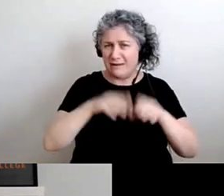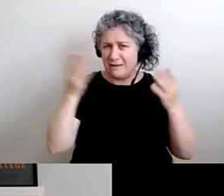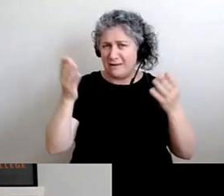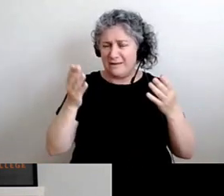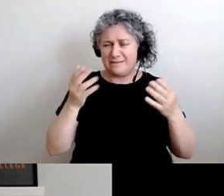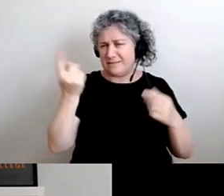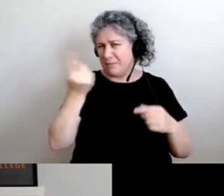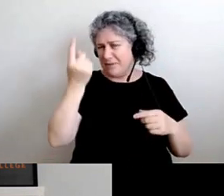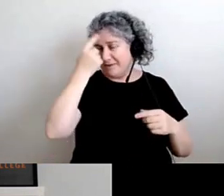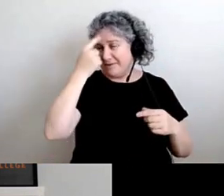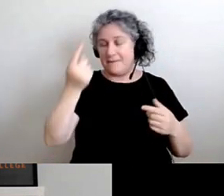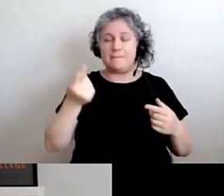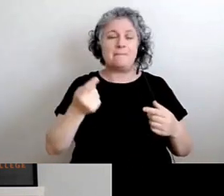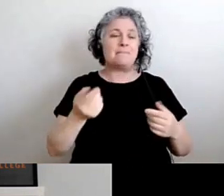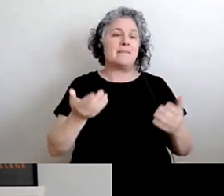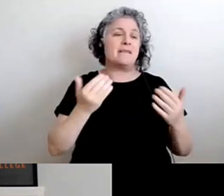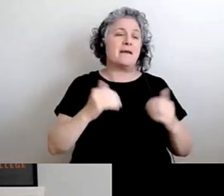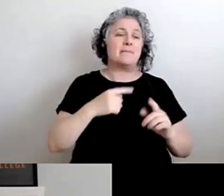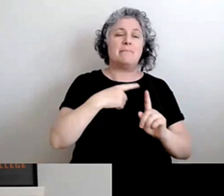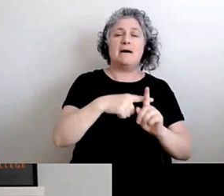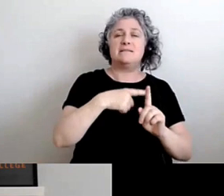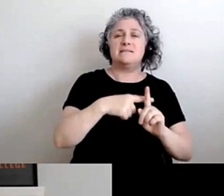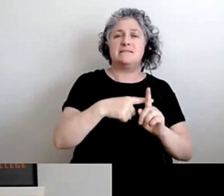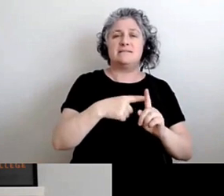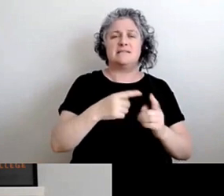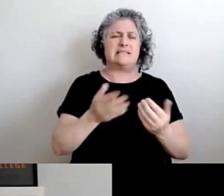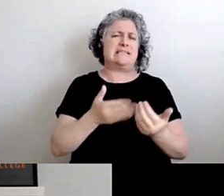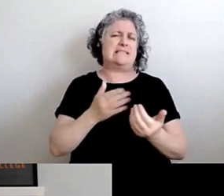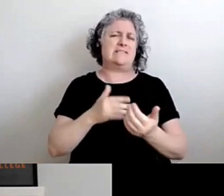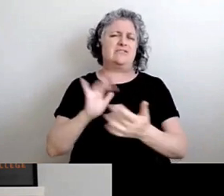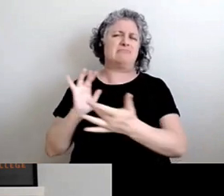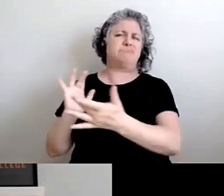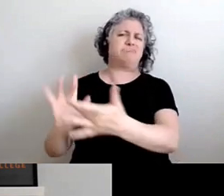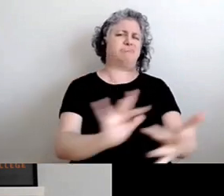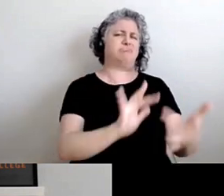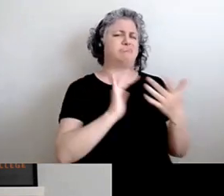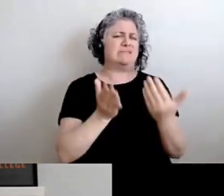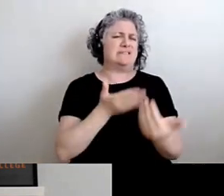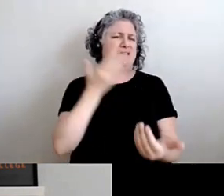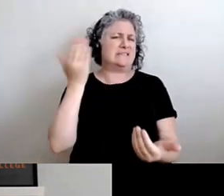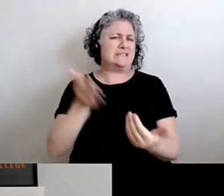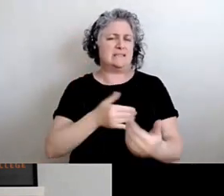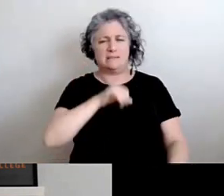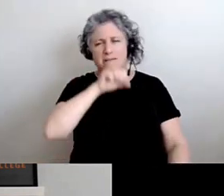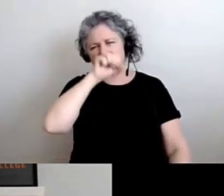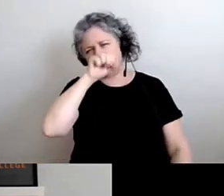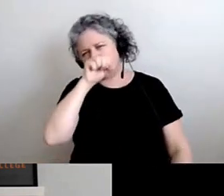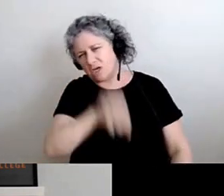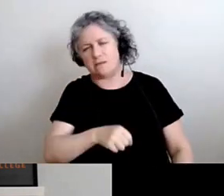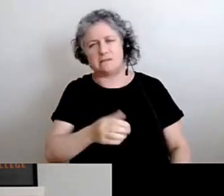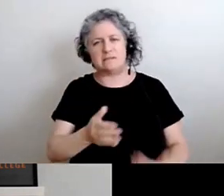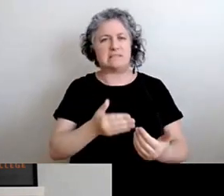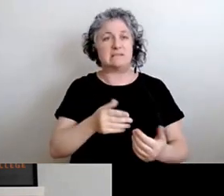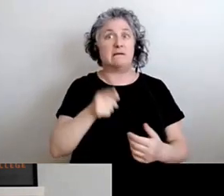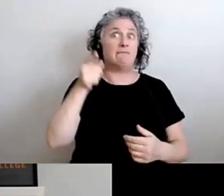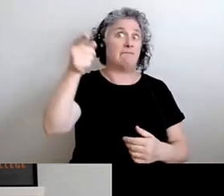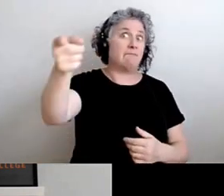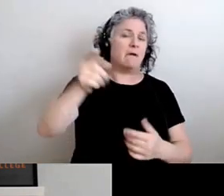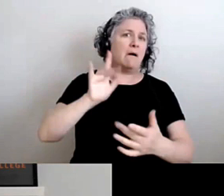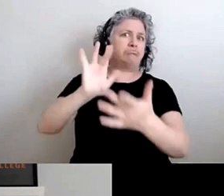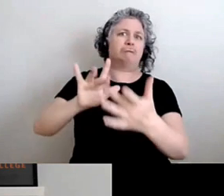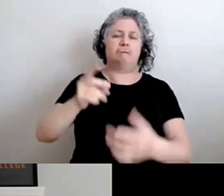My positive is that it's super easy to get a hold of people. I'll love it for that.